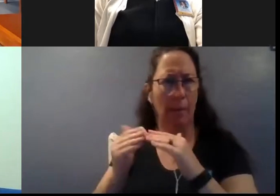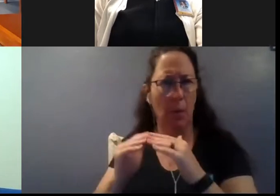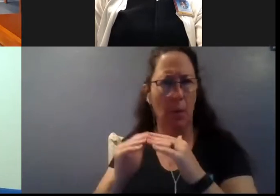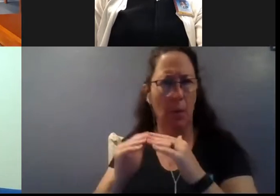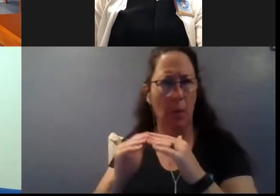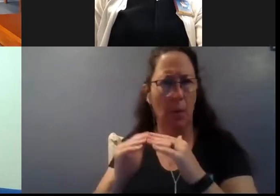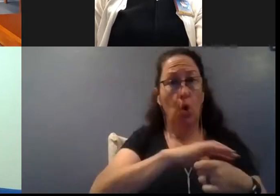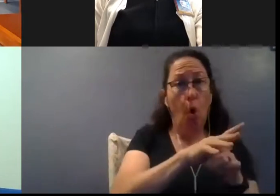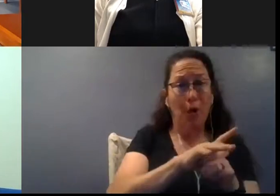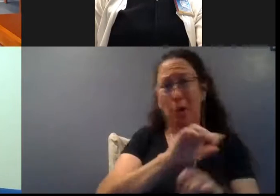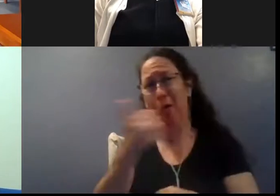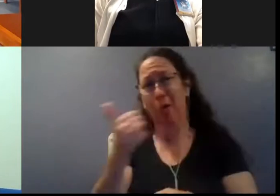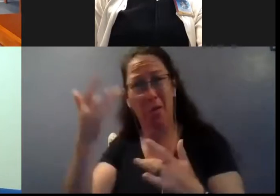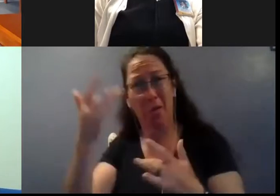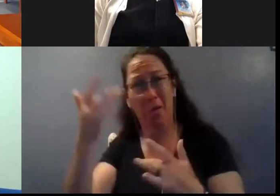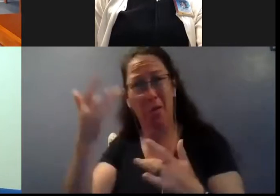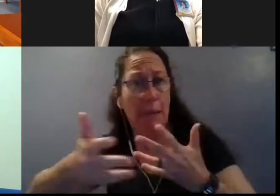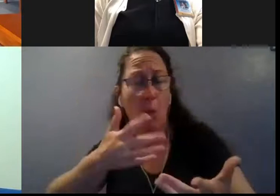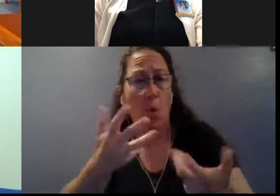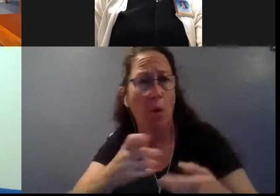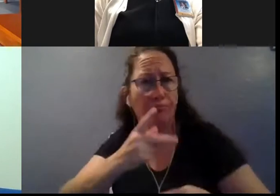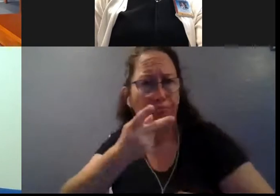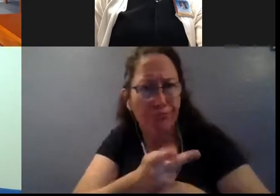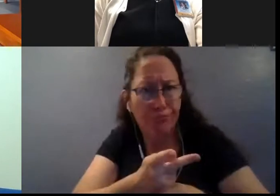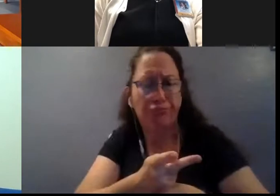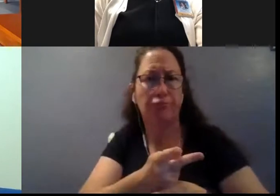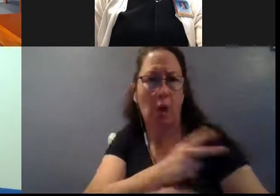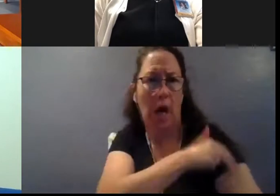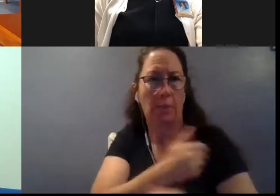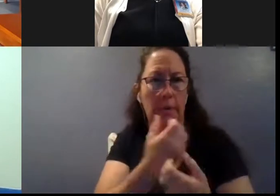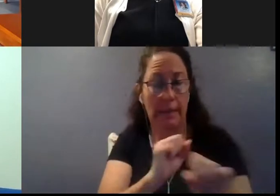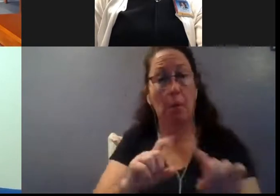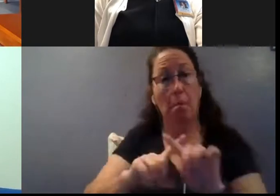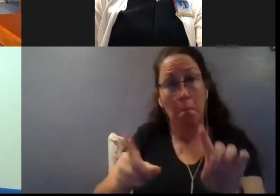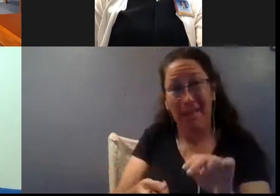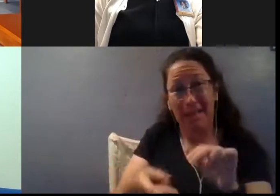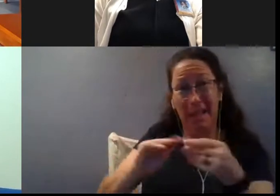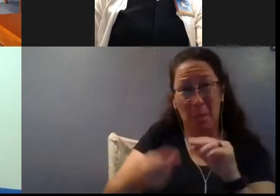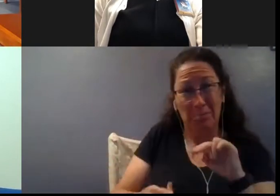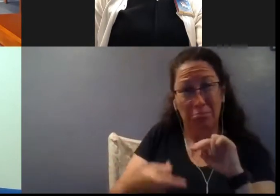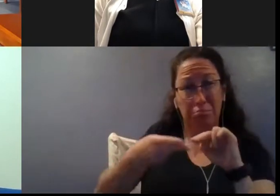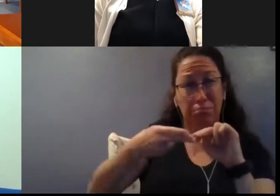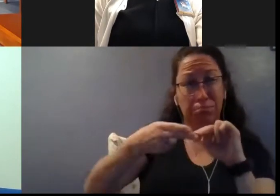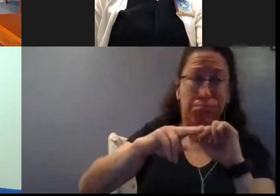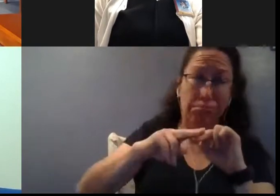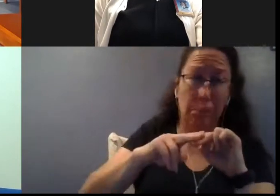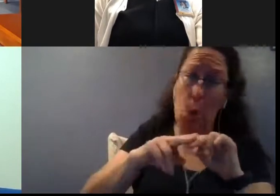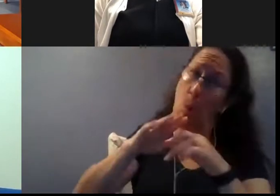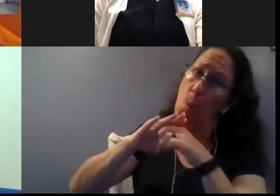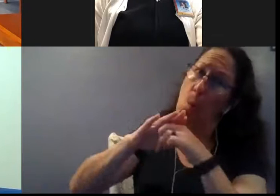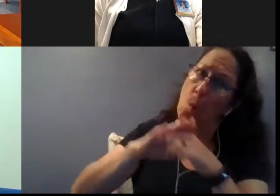or other illnesses. We fully expect that the increases in cases over the last 3 weeks will begin putting pressure